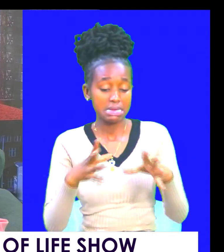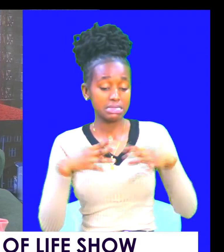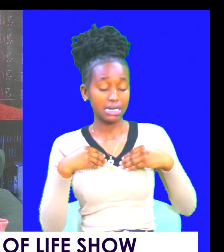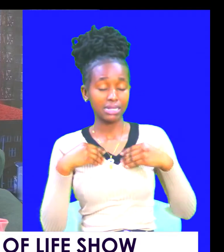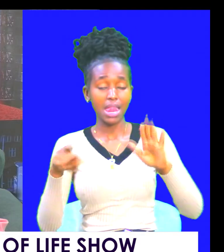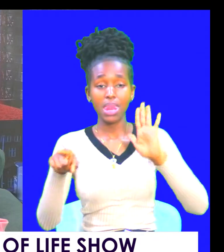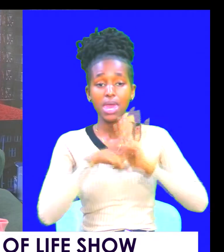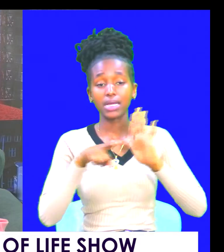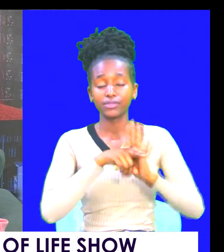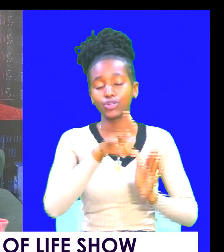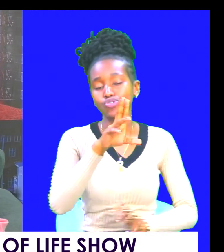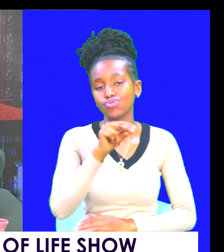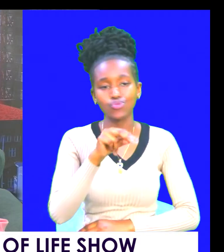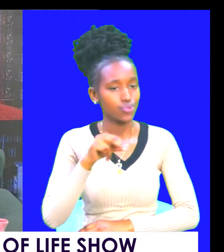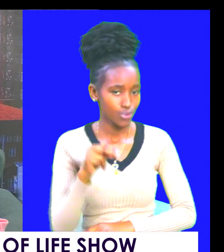negativity.